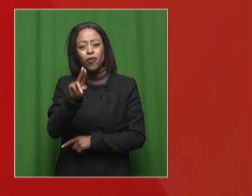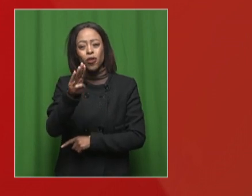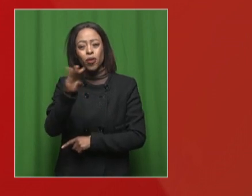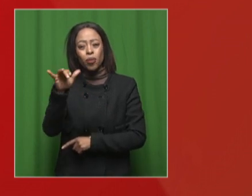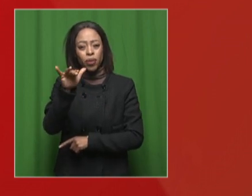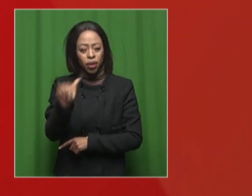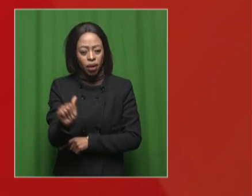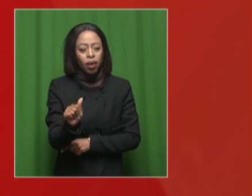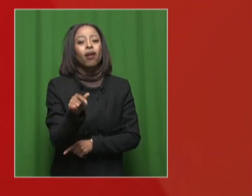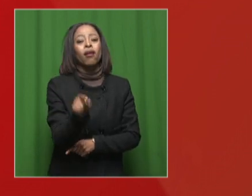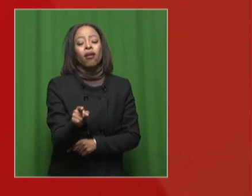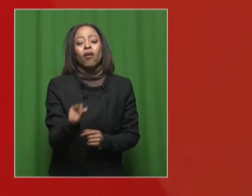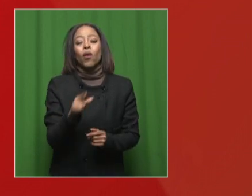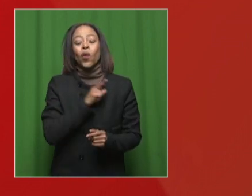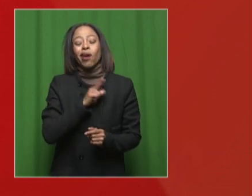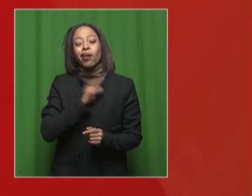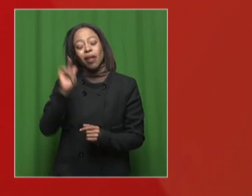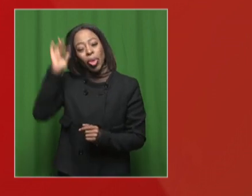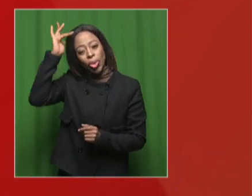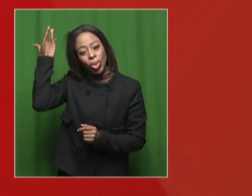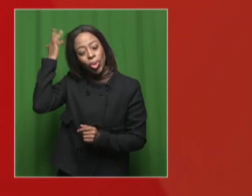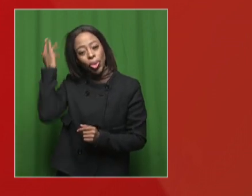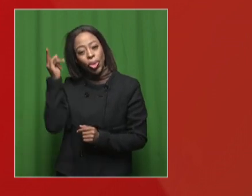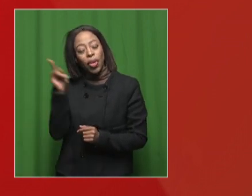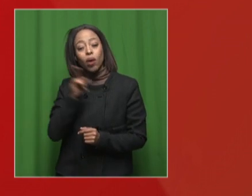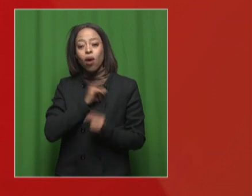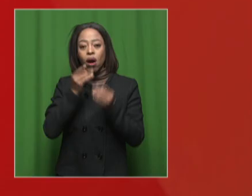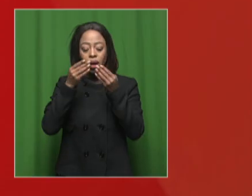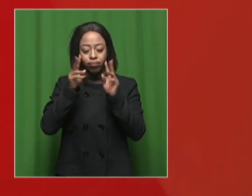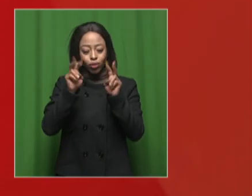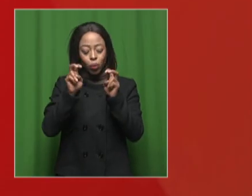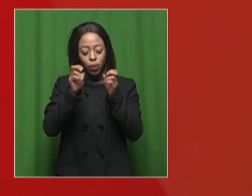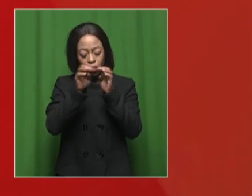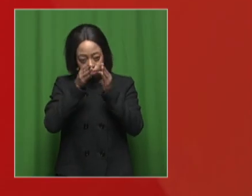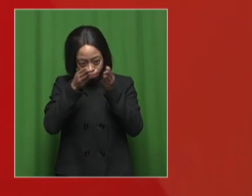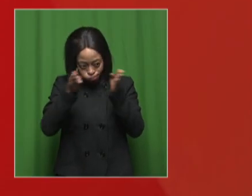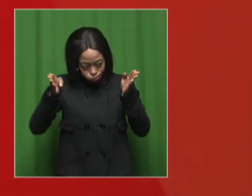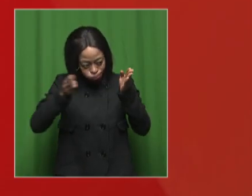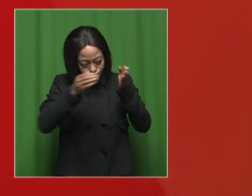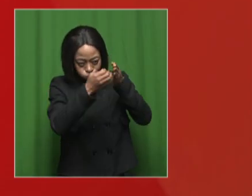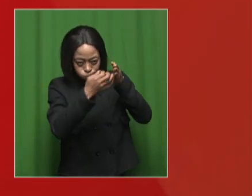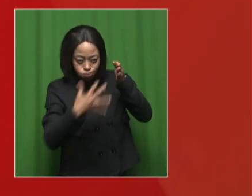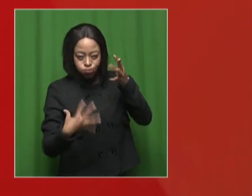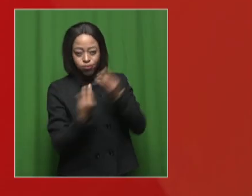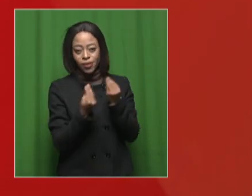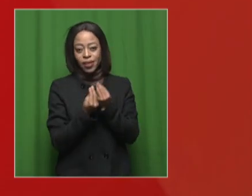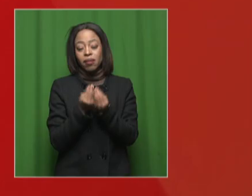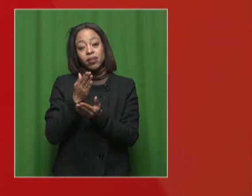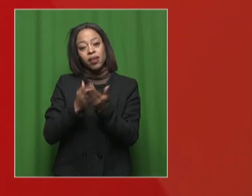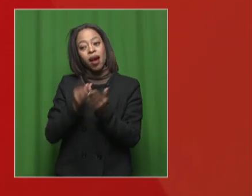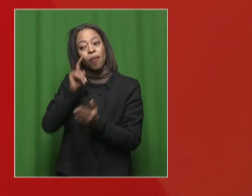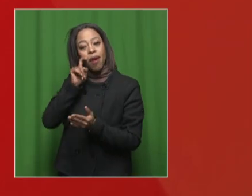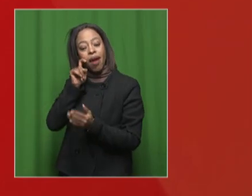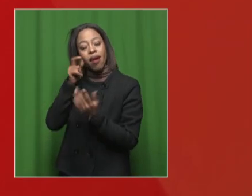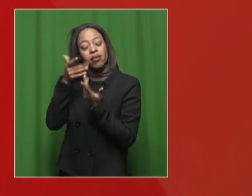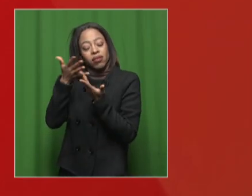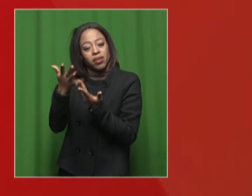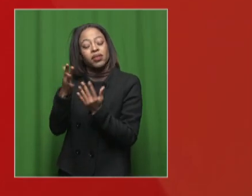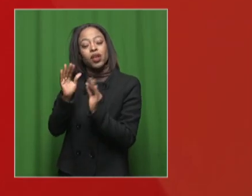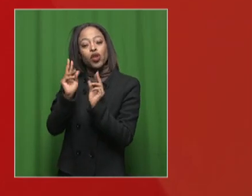of alopecia. And of course, it's a broad topic, and these conditions are common in certain age groups, certain